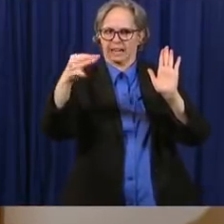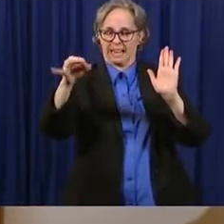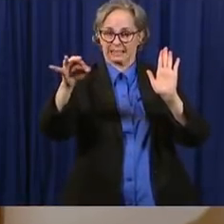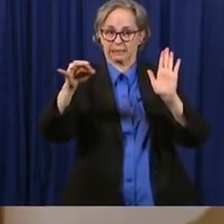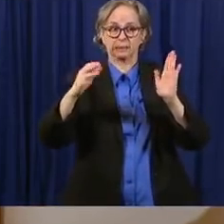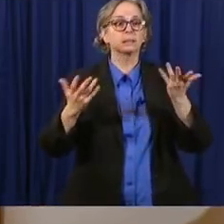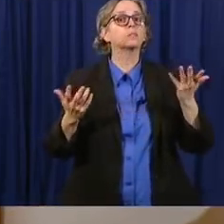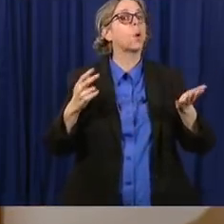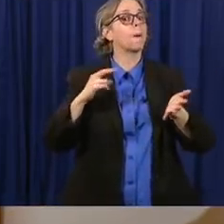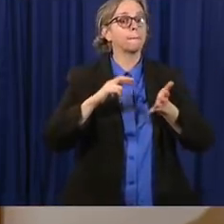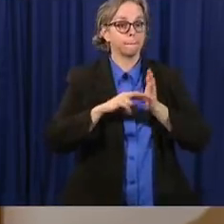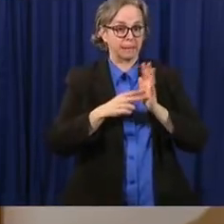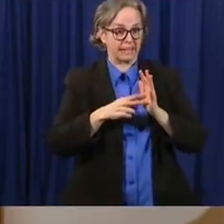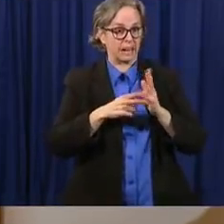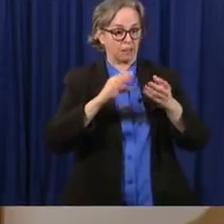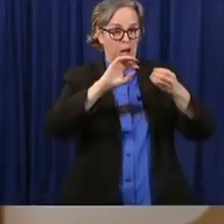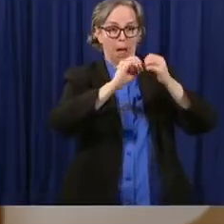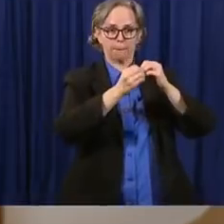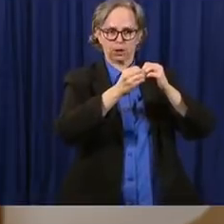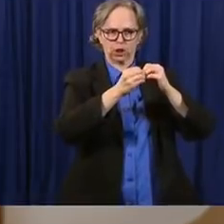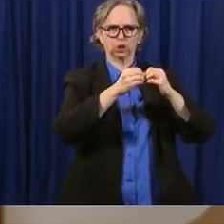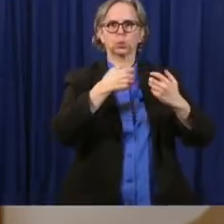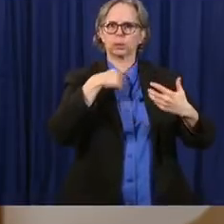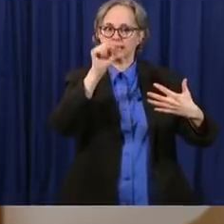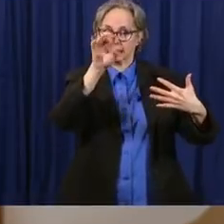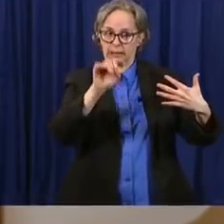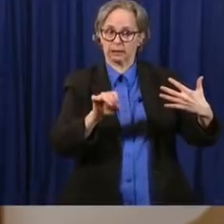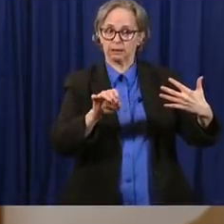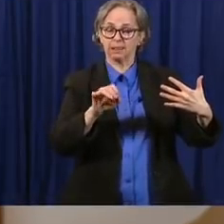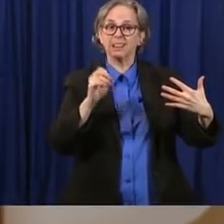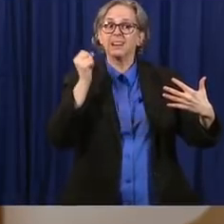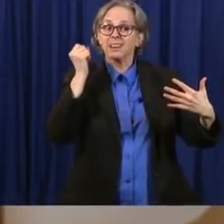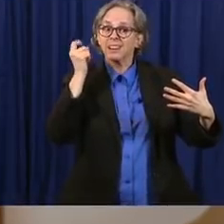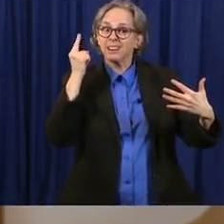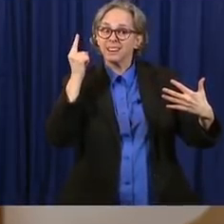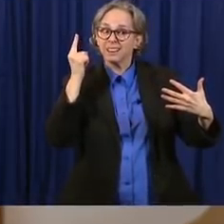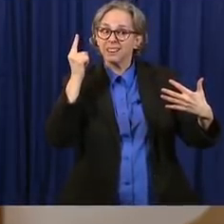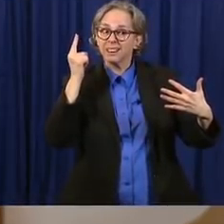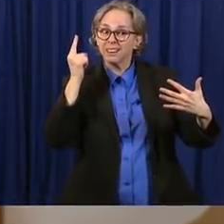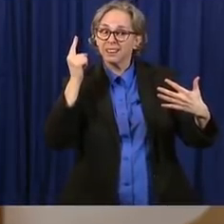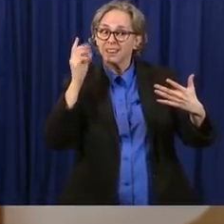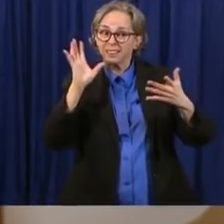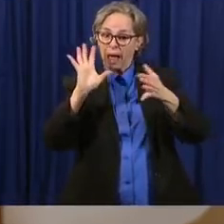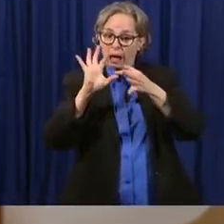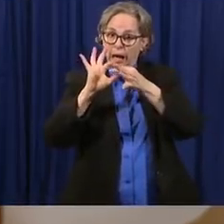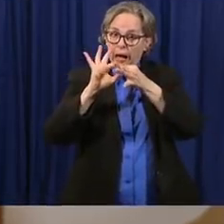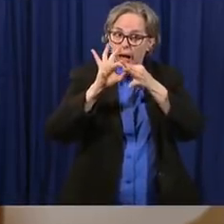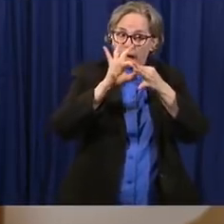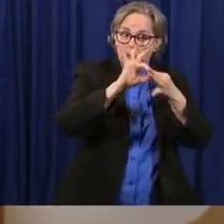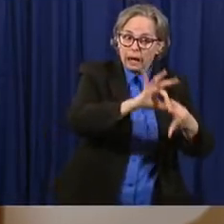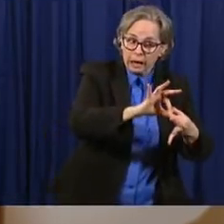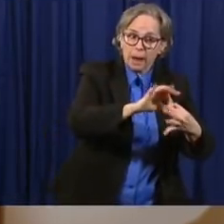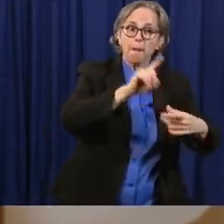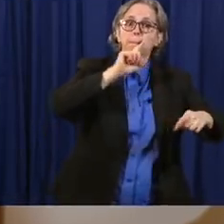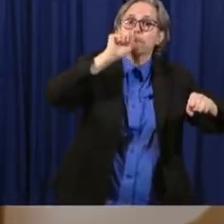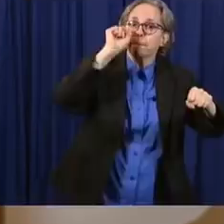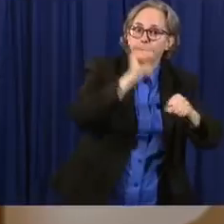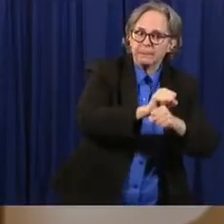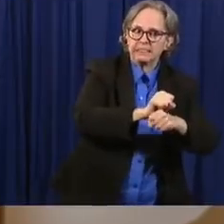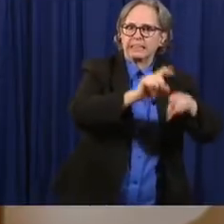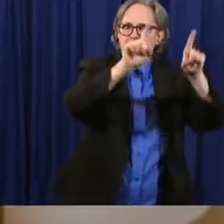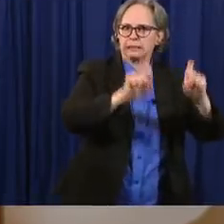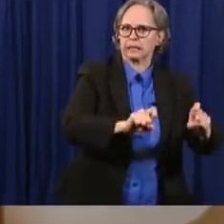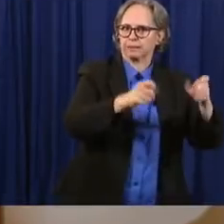was reporting, that was only those cases. The new guidance